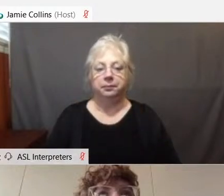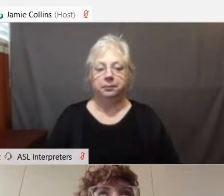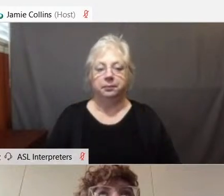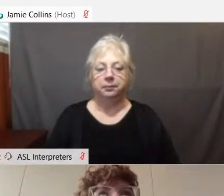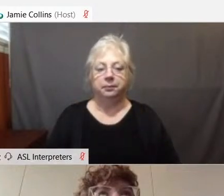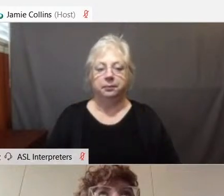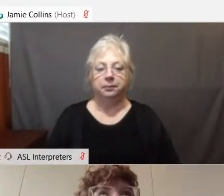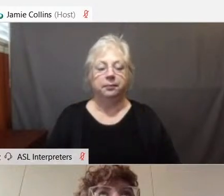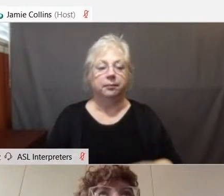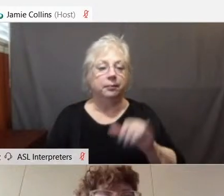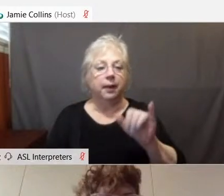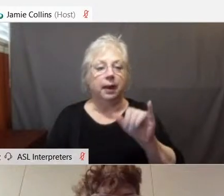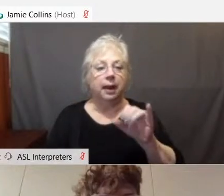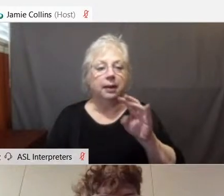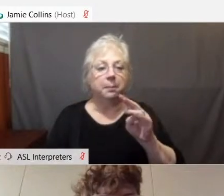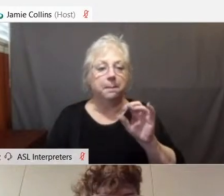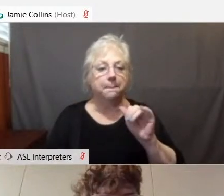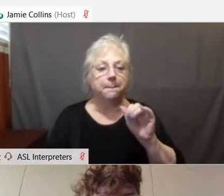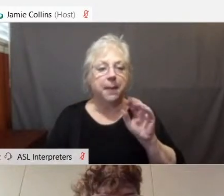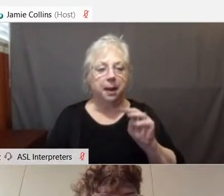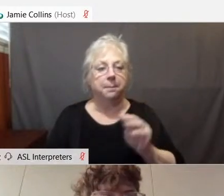Yes, ma'am.